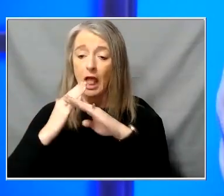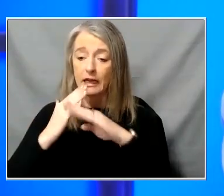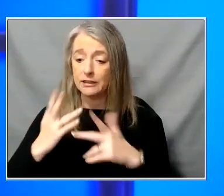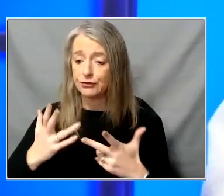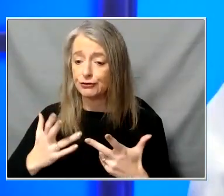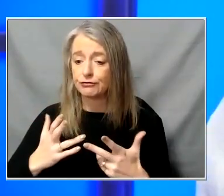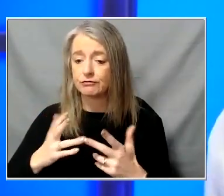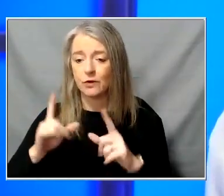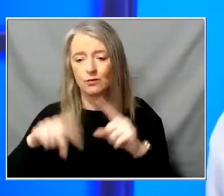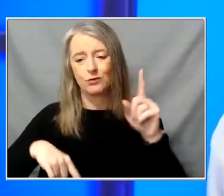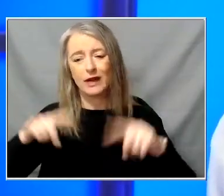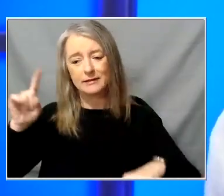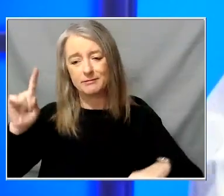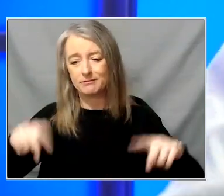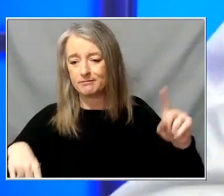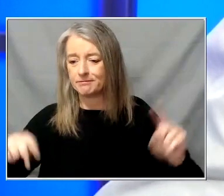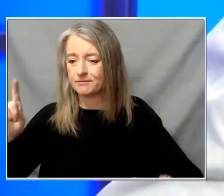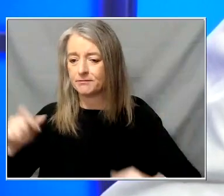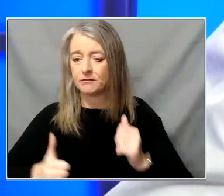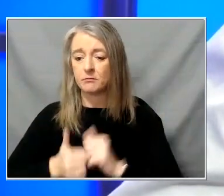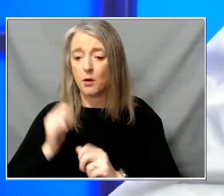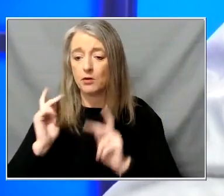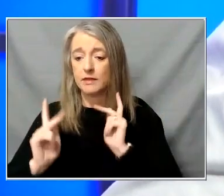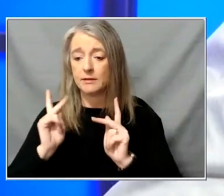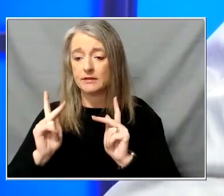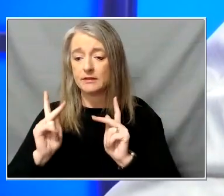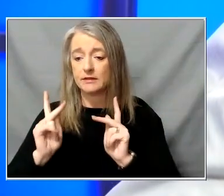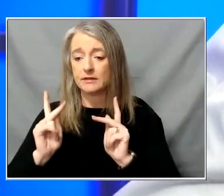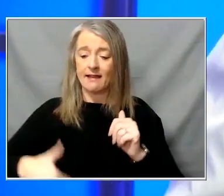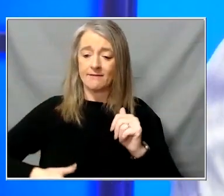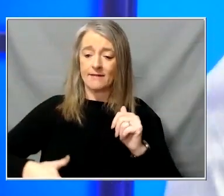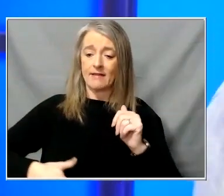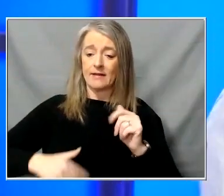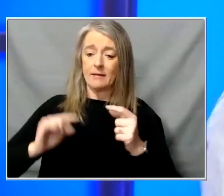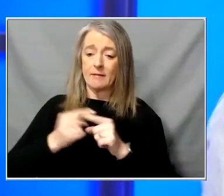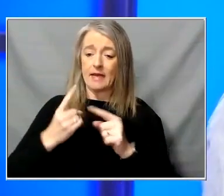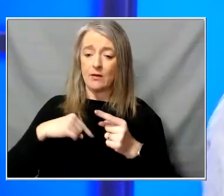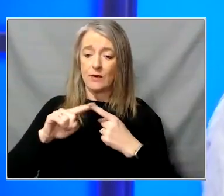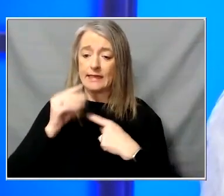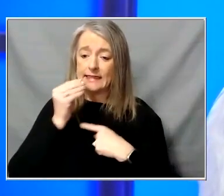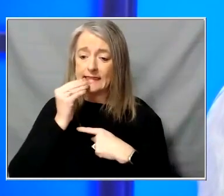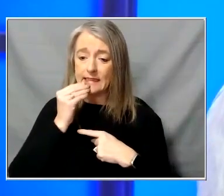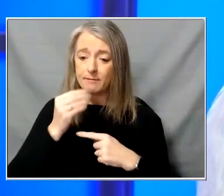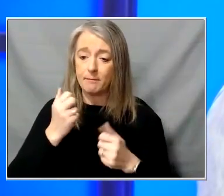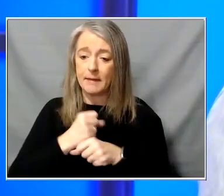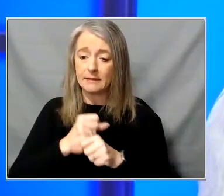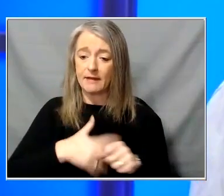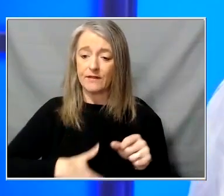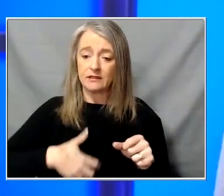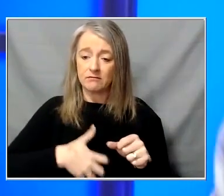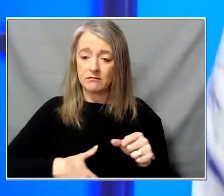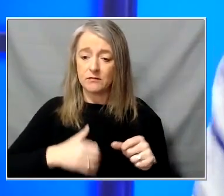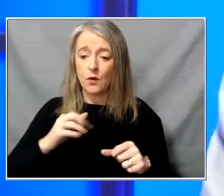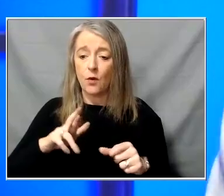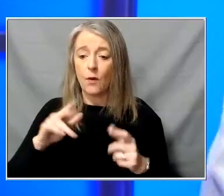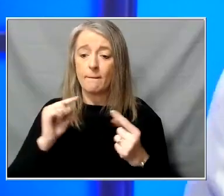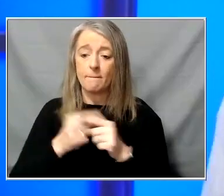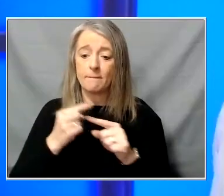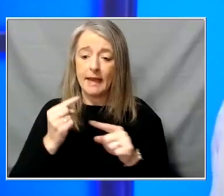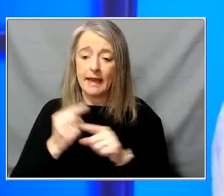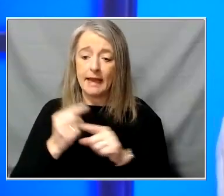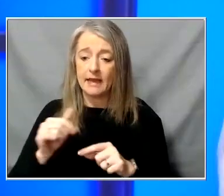fluids, where we can keep an eye on the biliary system to make certain that things aren't getting infected or blocked. Some people need an urgent surgery. Some